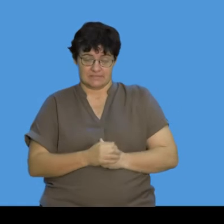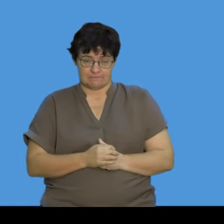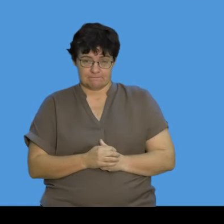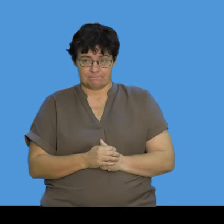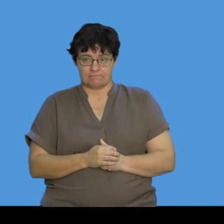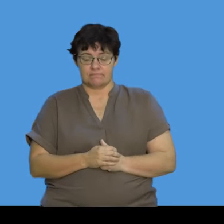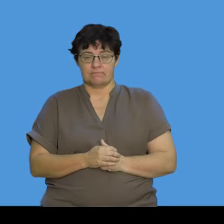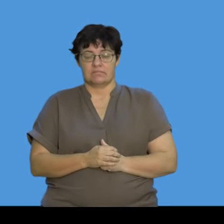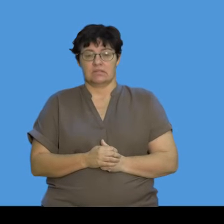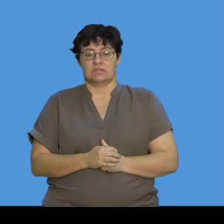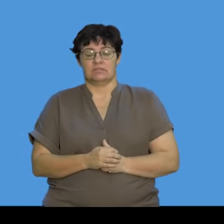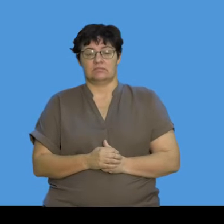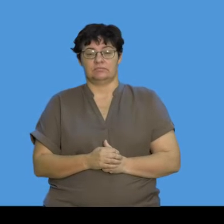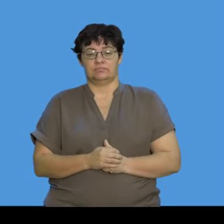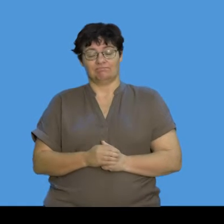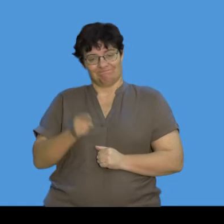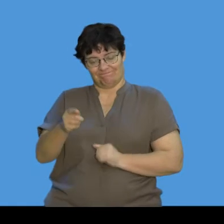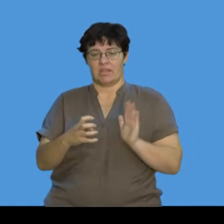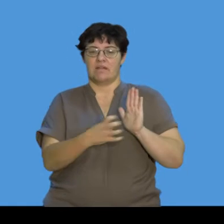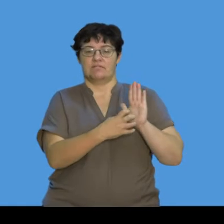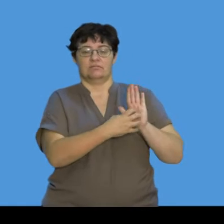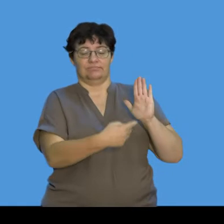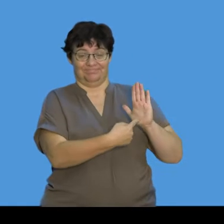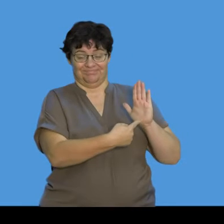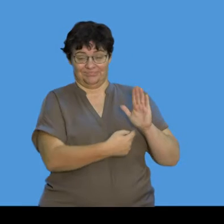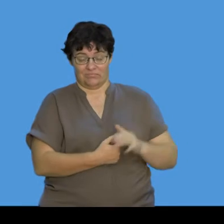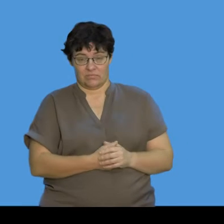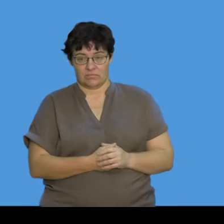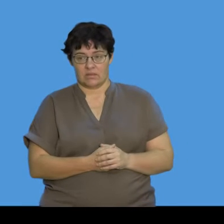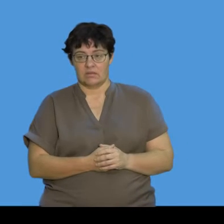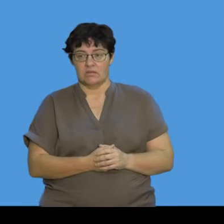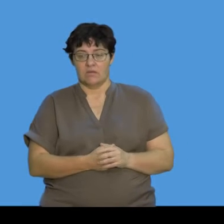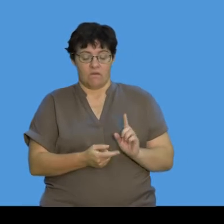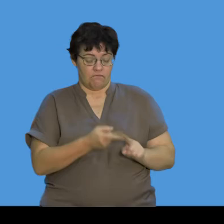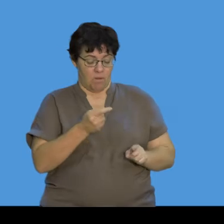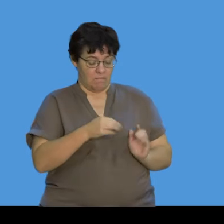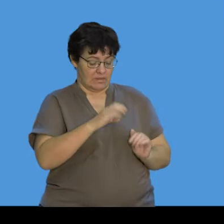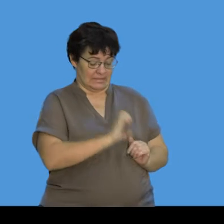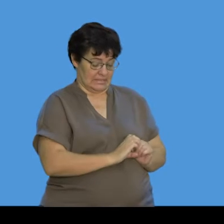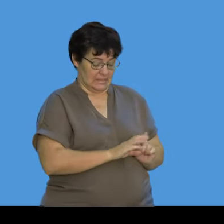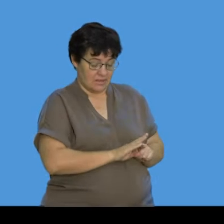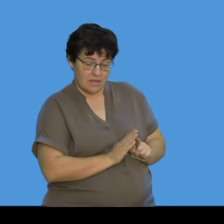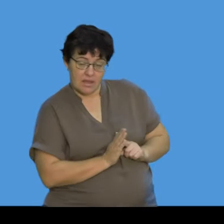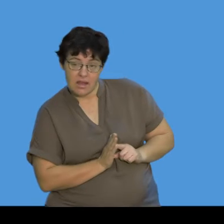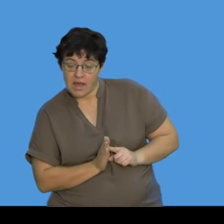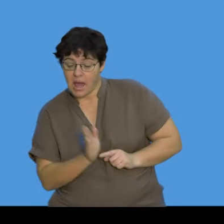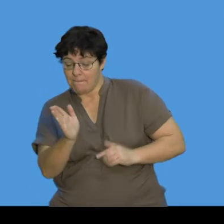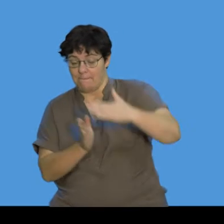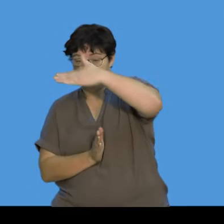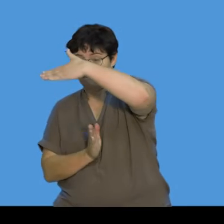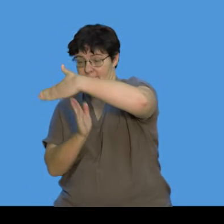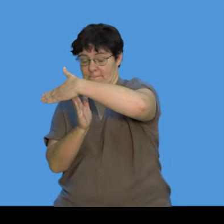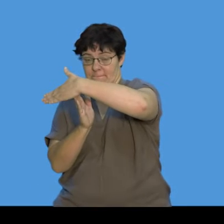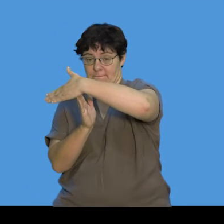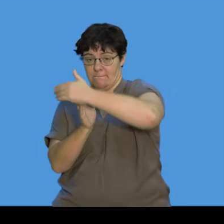constructing. Now, this will look like this, right? So you draw from vertex C or to